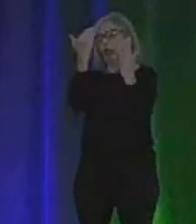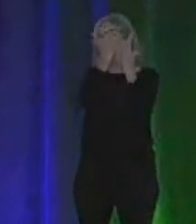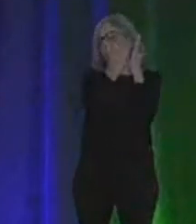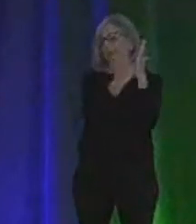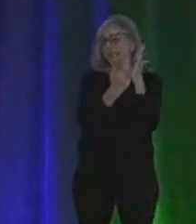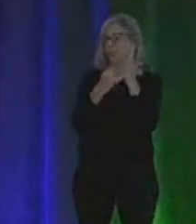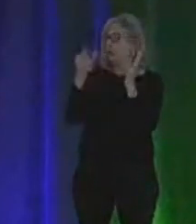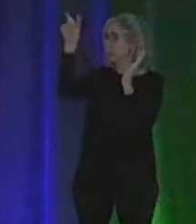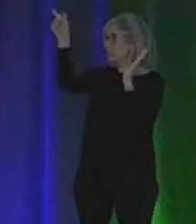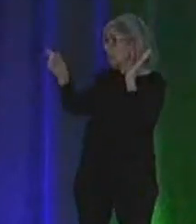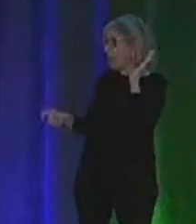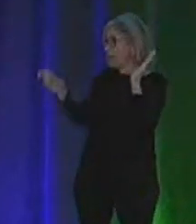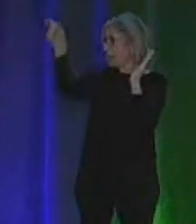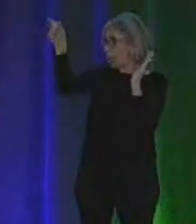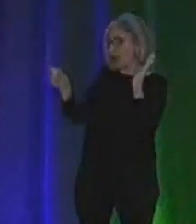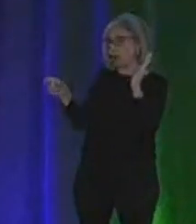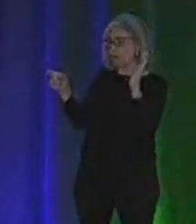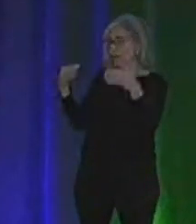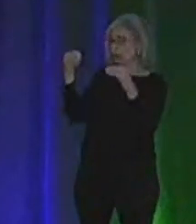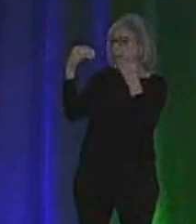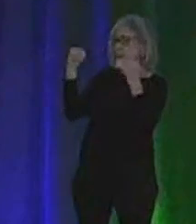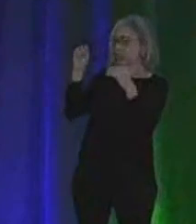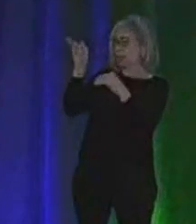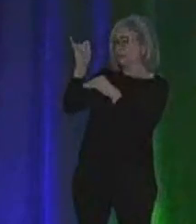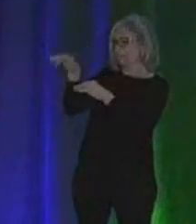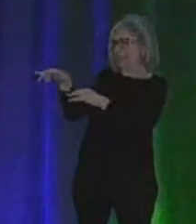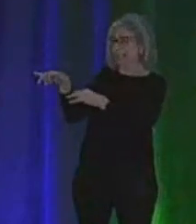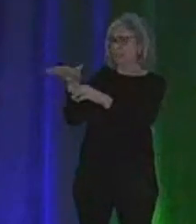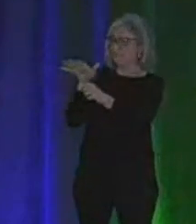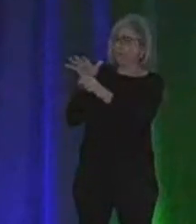sidebar and stuff directly from Shopify. So it's fully dynamic.